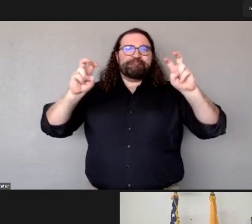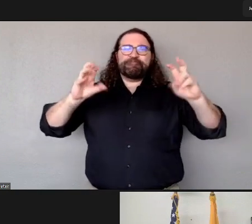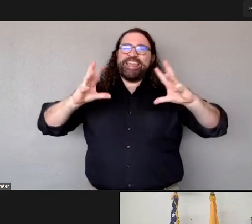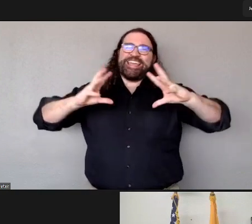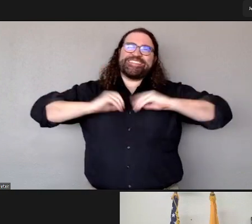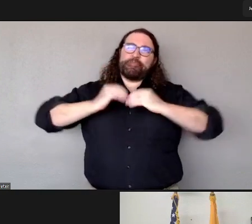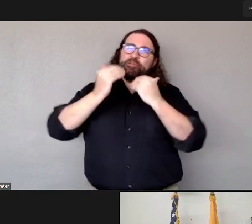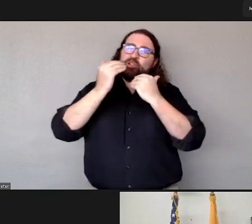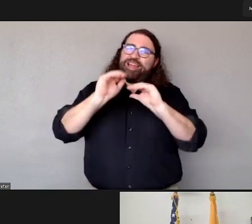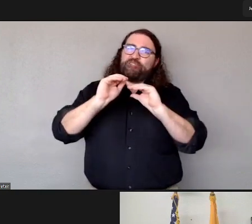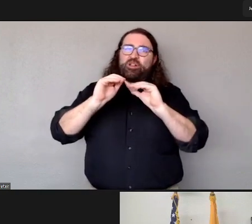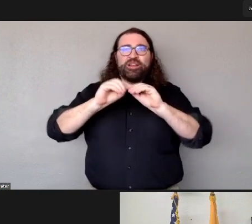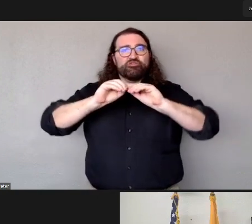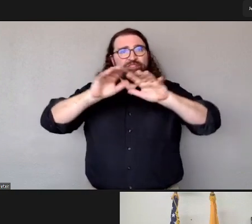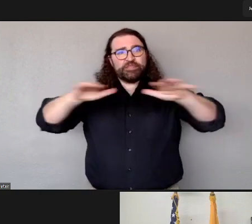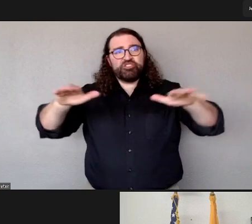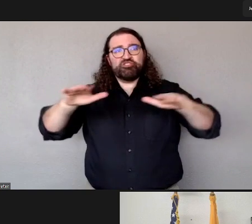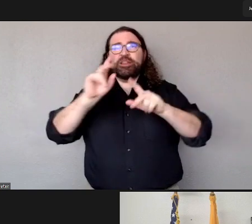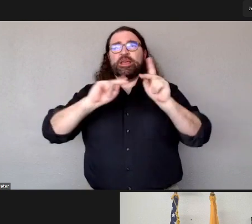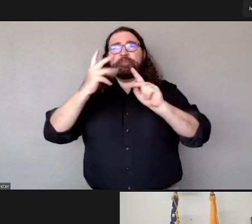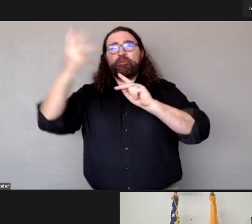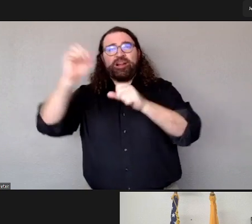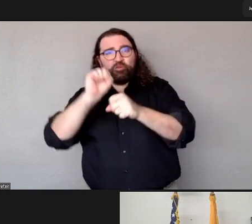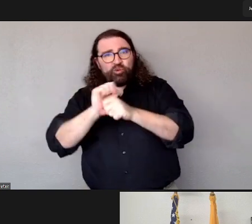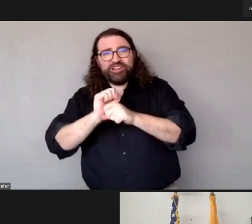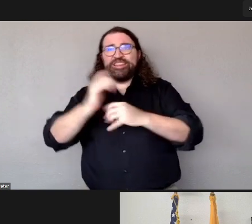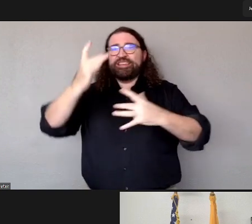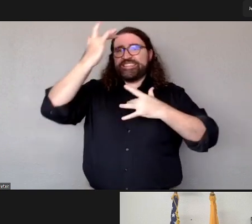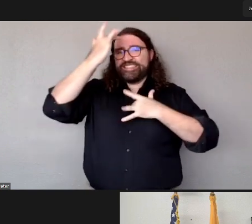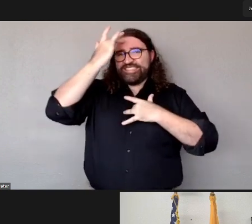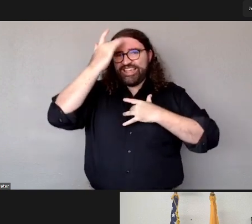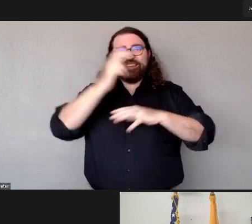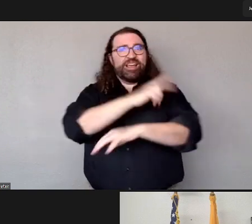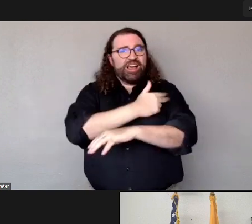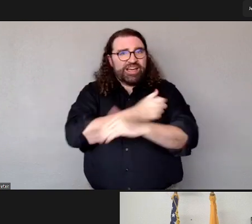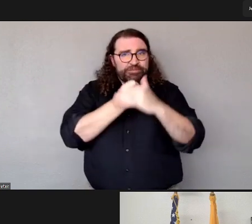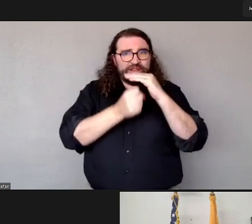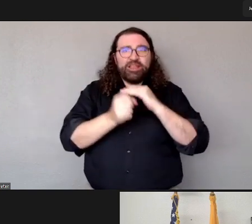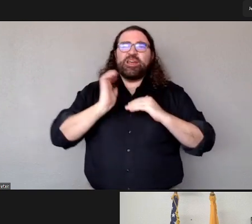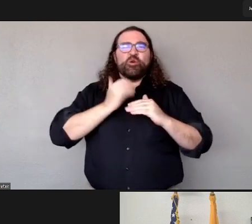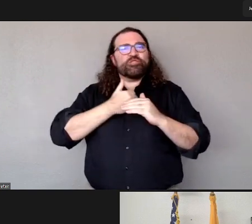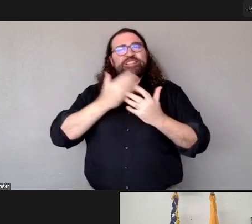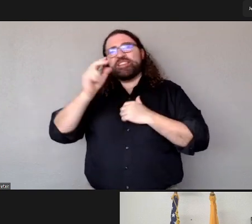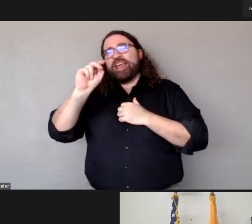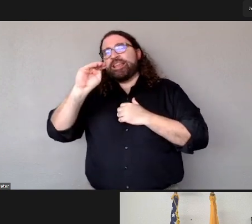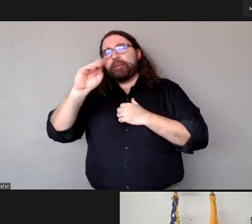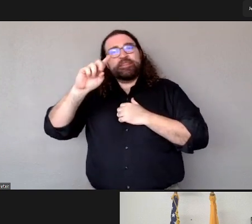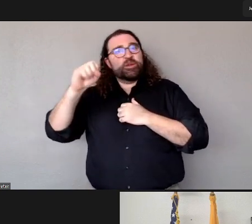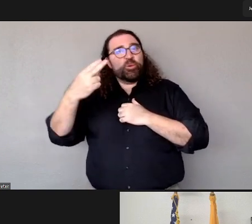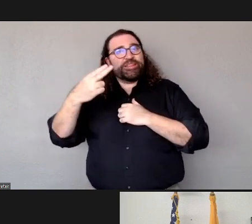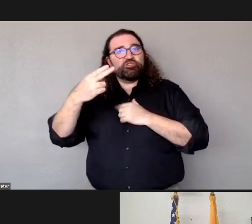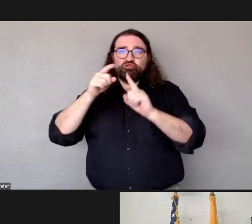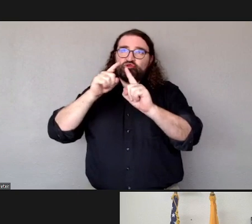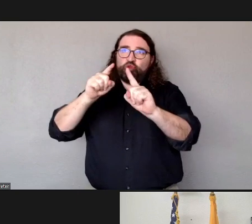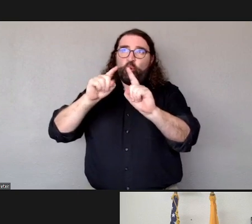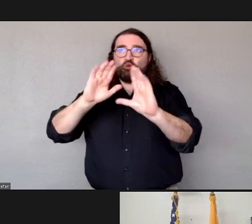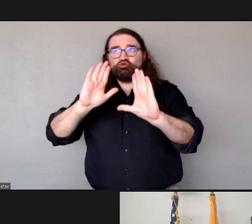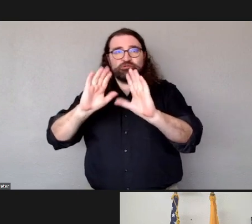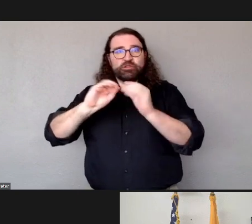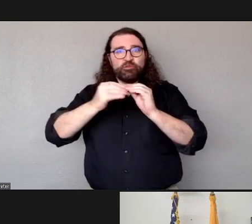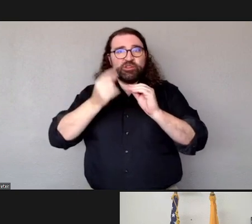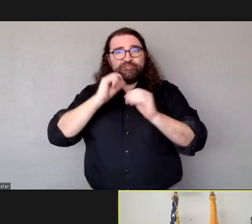work, sick, hospitalization, and mortality that NMDOH is shooting for with COVID-19?